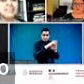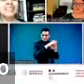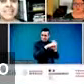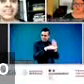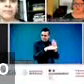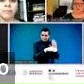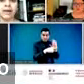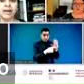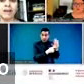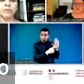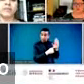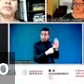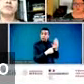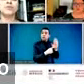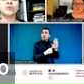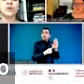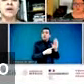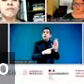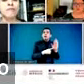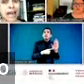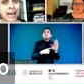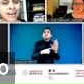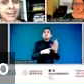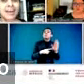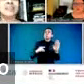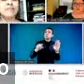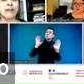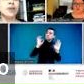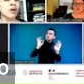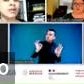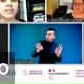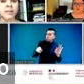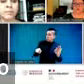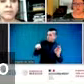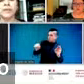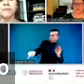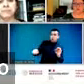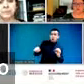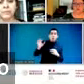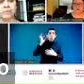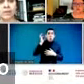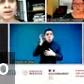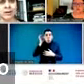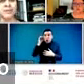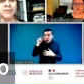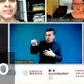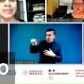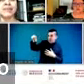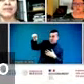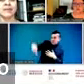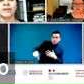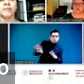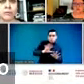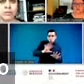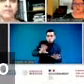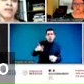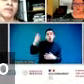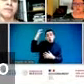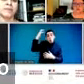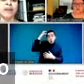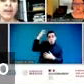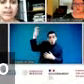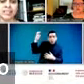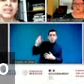standard setting by the government to flag and define content that may be really abusive, that may